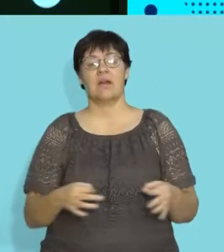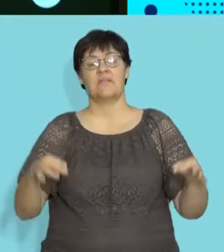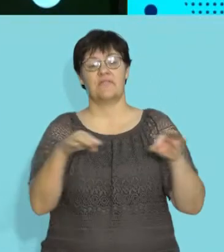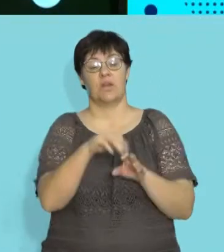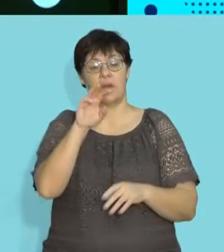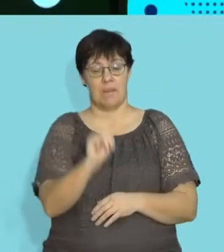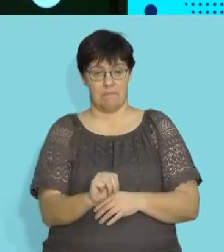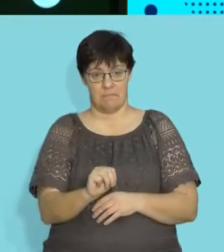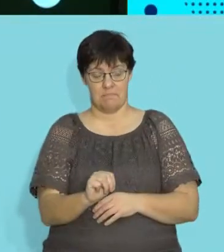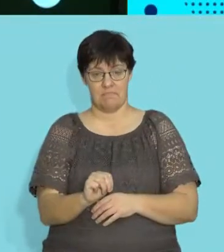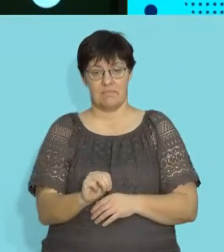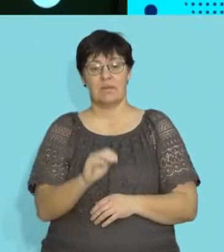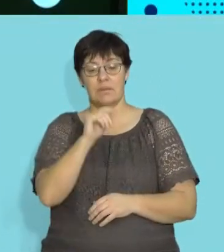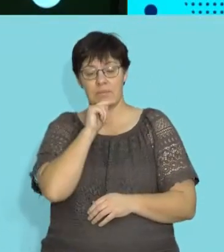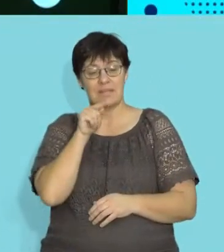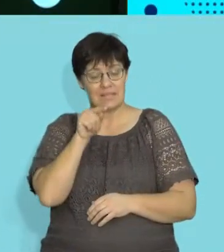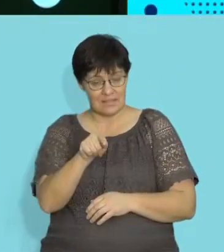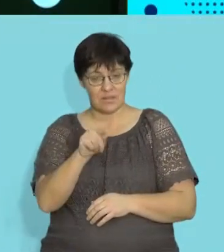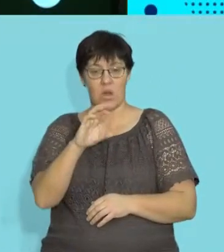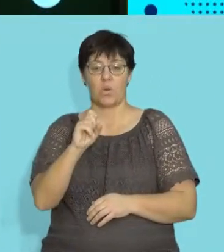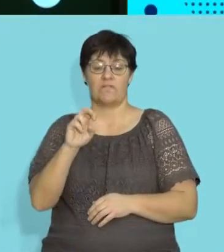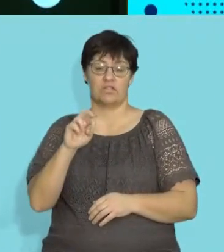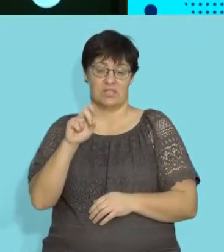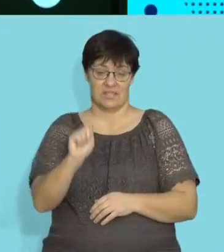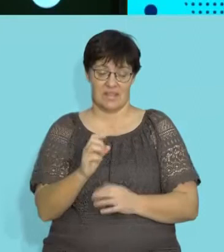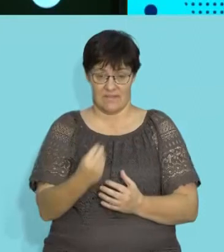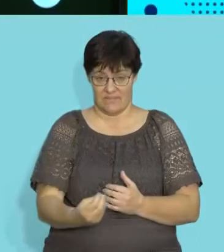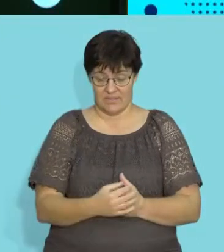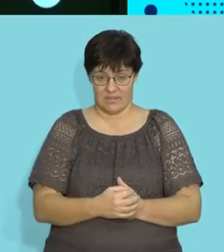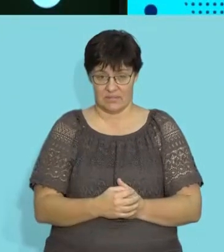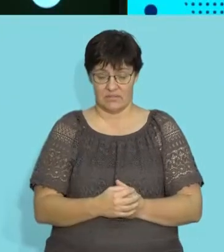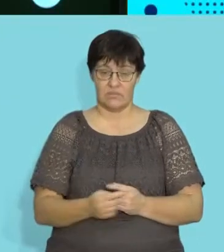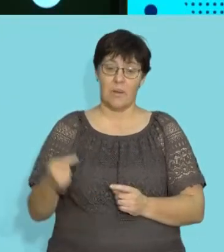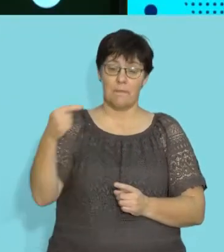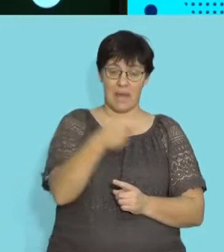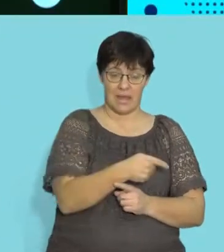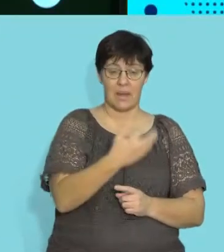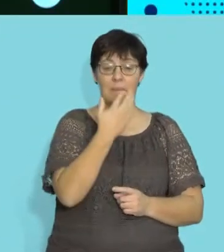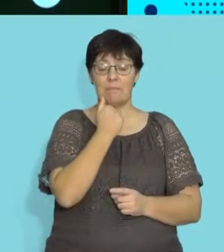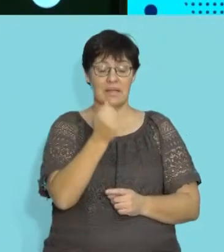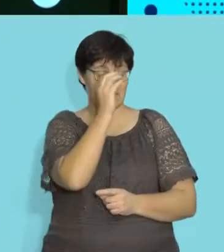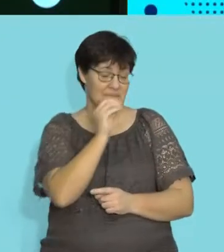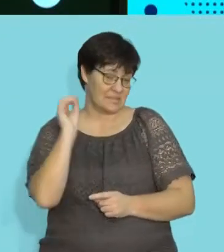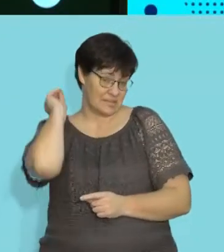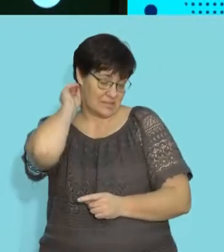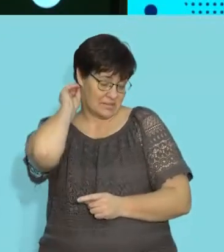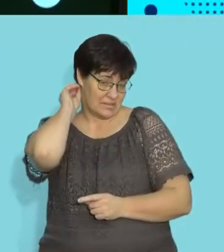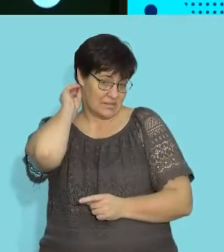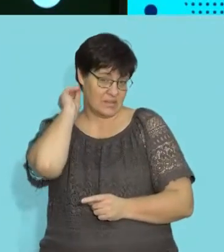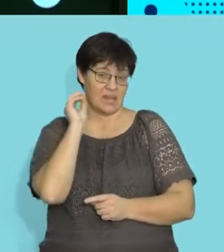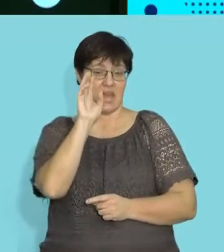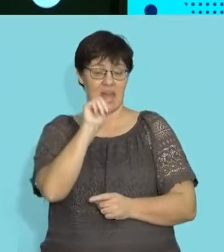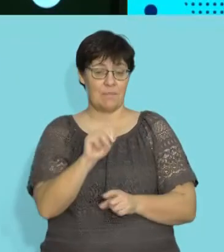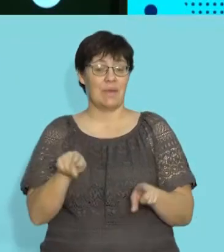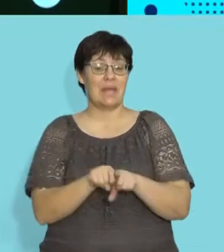of m that will mean that the series is convergent. So I'm going to go back to that slide, but please keep in the back of your mind, m